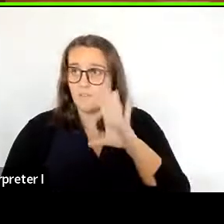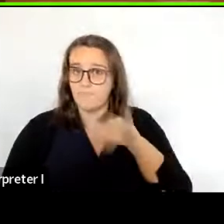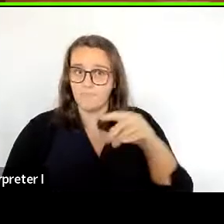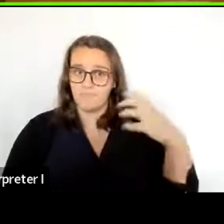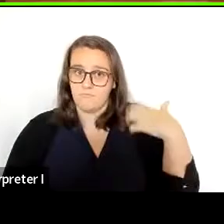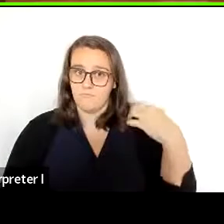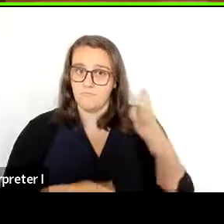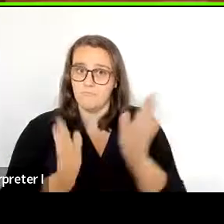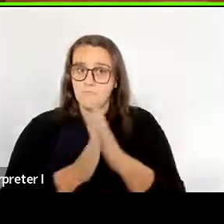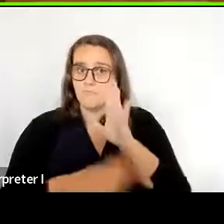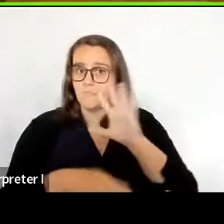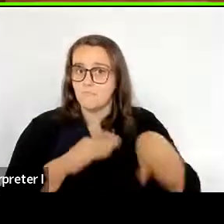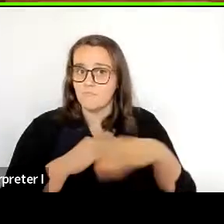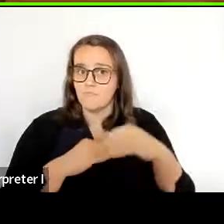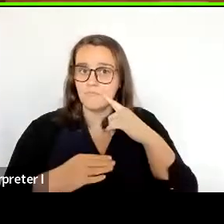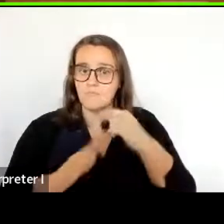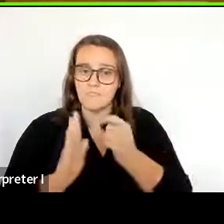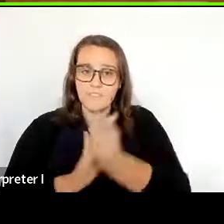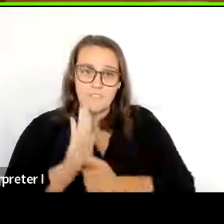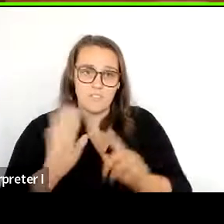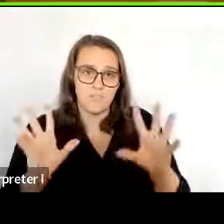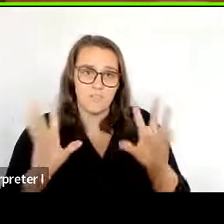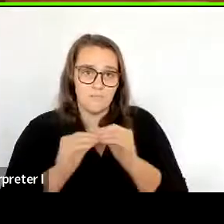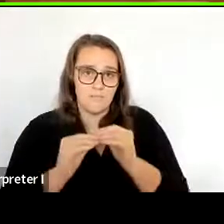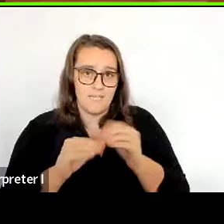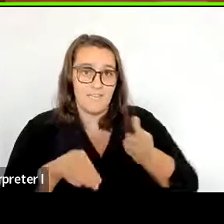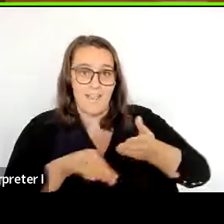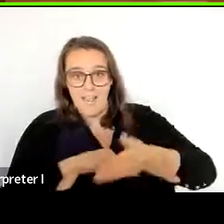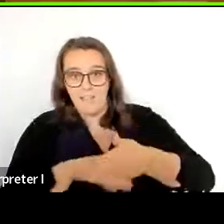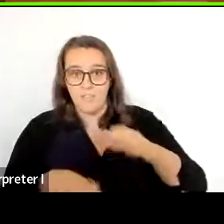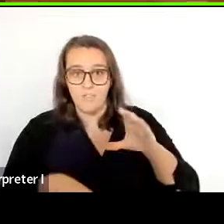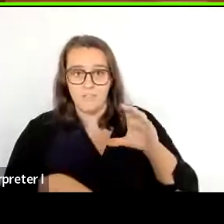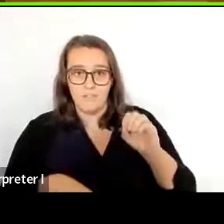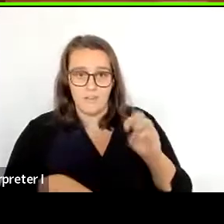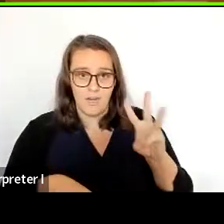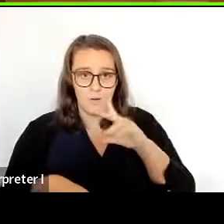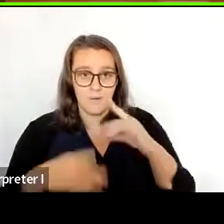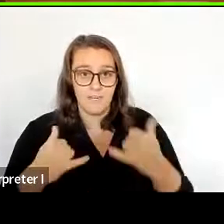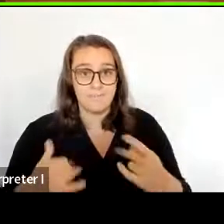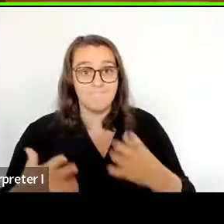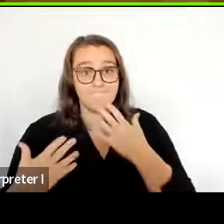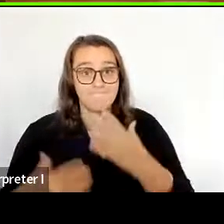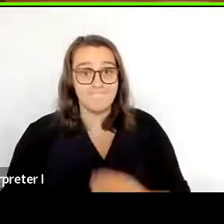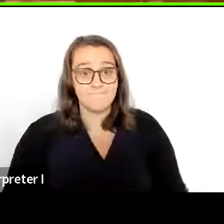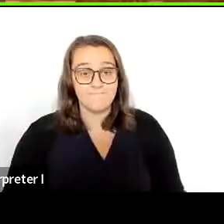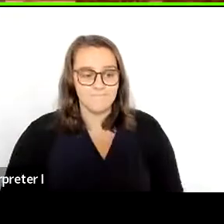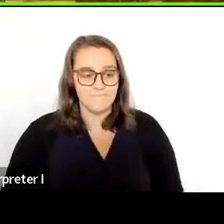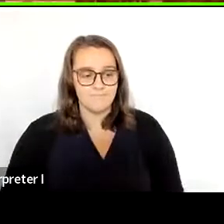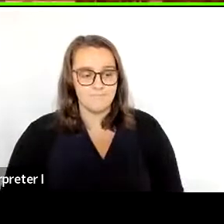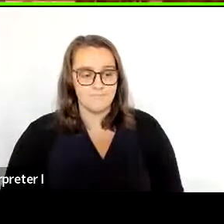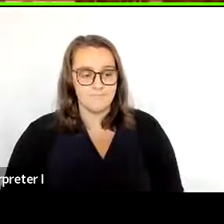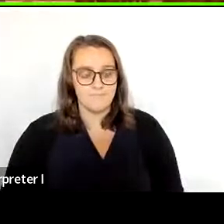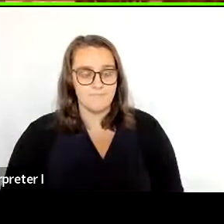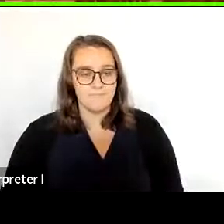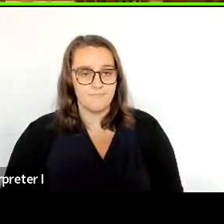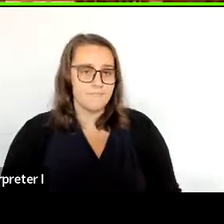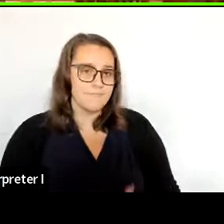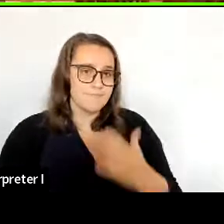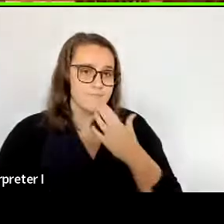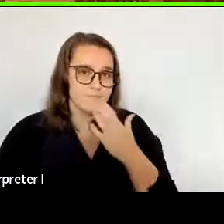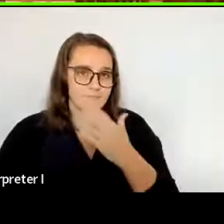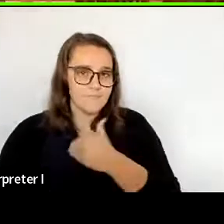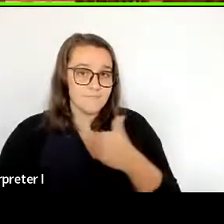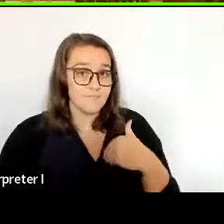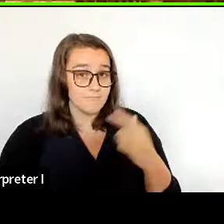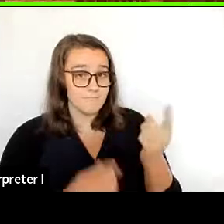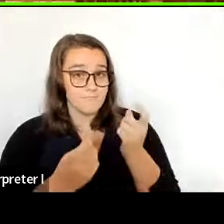the agenda of the legislative meeting to follow. Thank you. Thank you, Councilmember. Are there